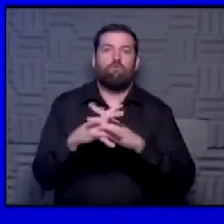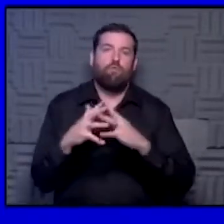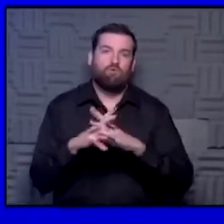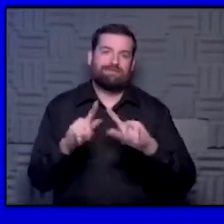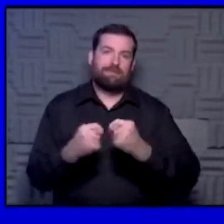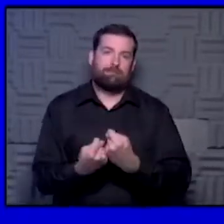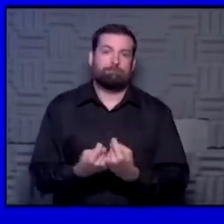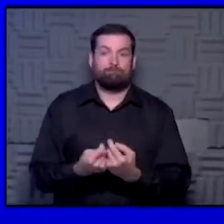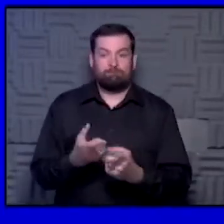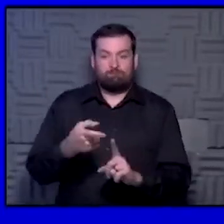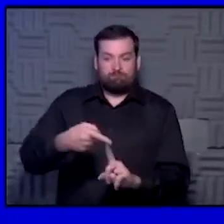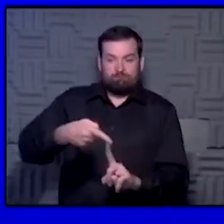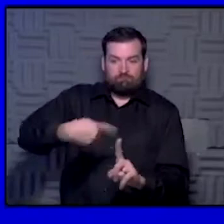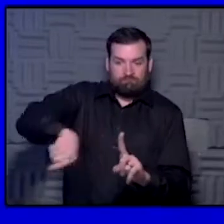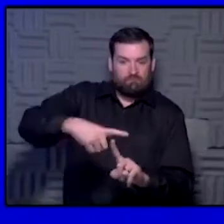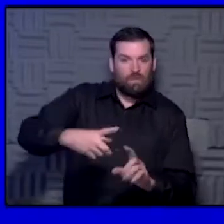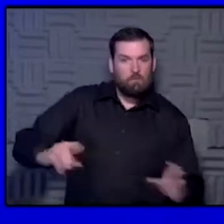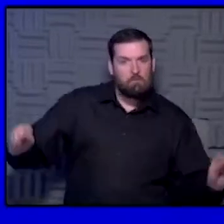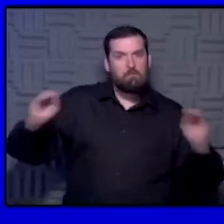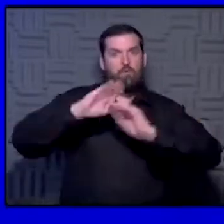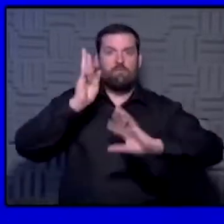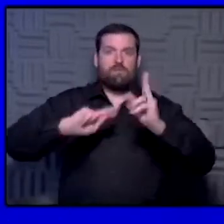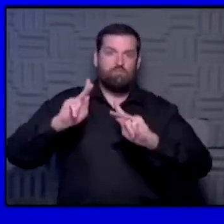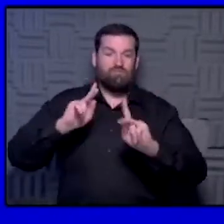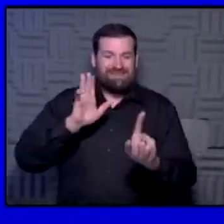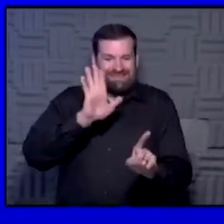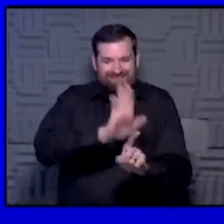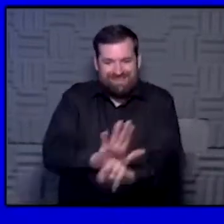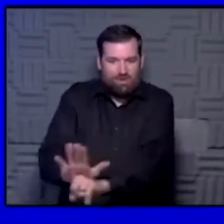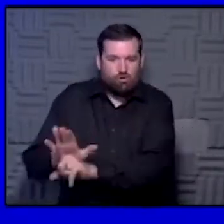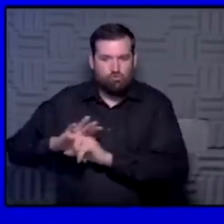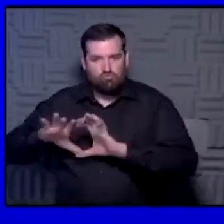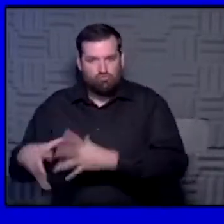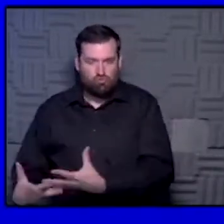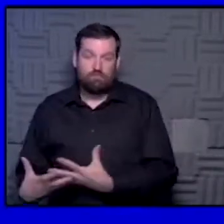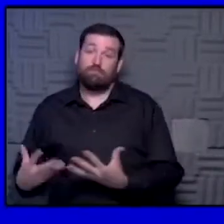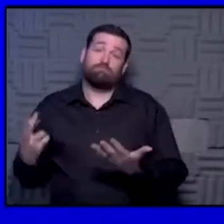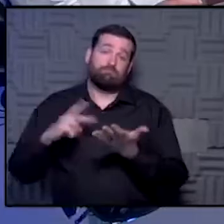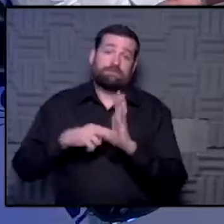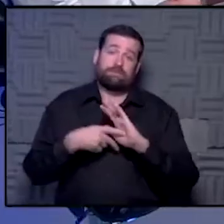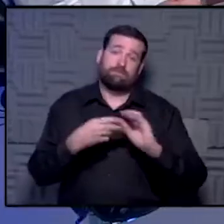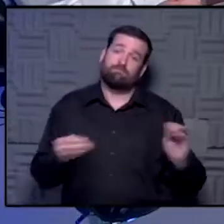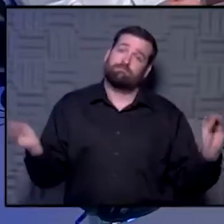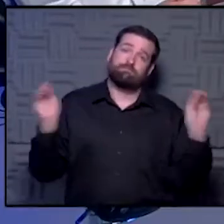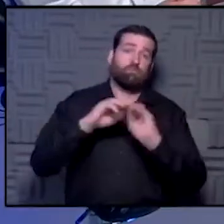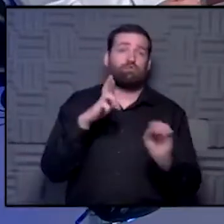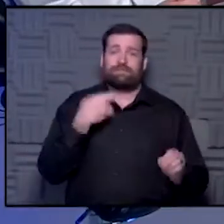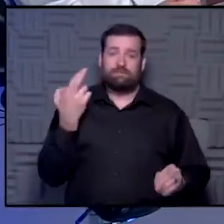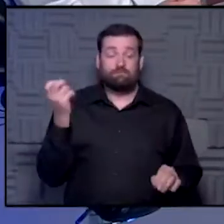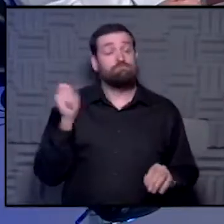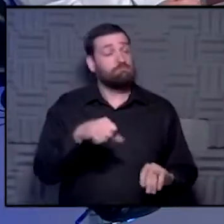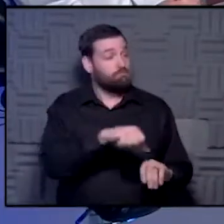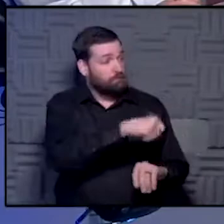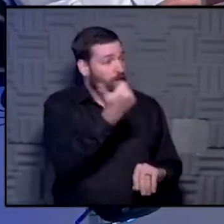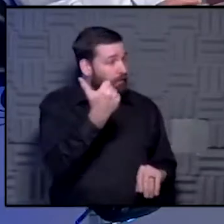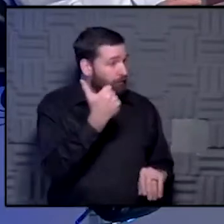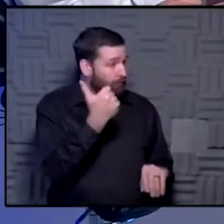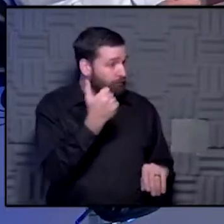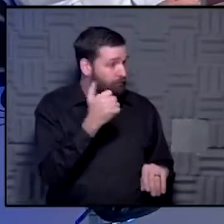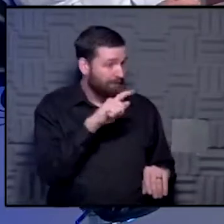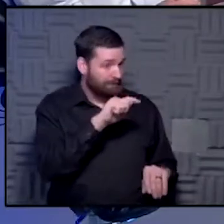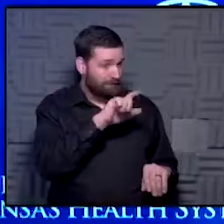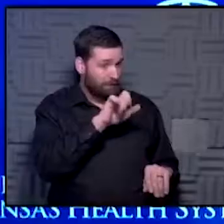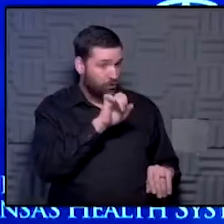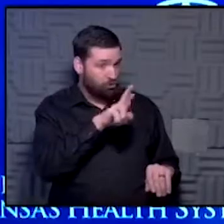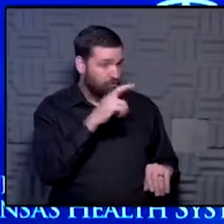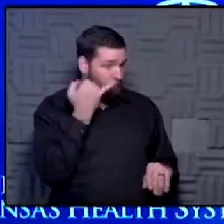nature, it's just those many more people and their bubbles, and so that just adds to more risk. Yep. So there you go. Other questions out there? And Taylor, if you have a